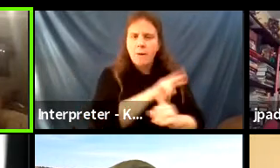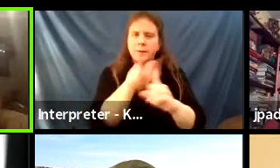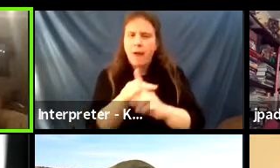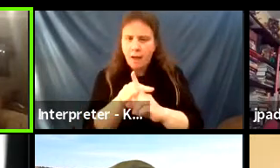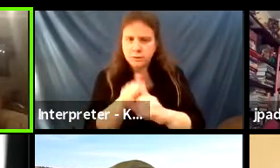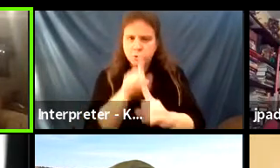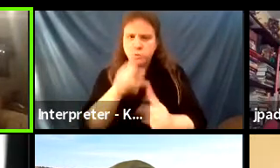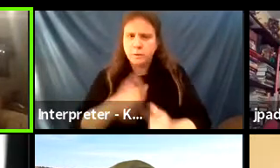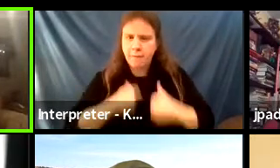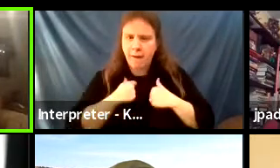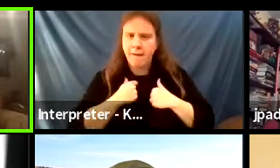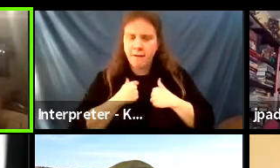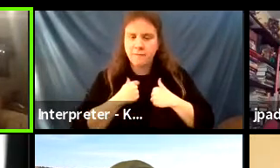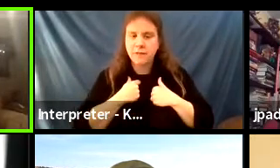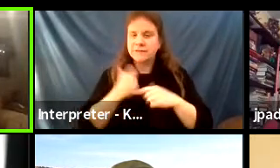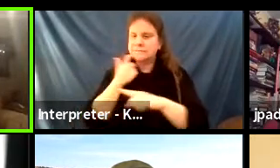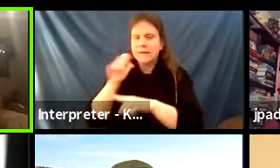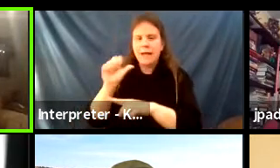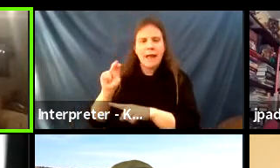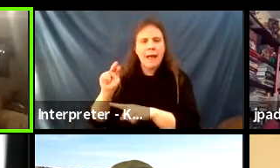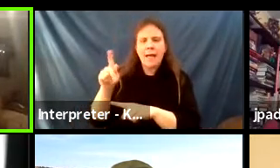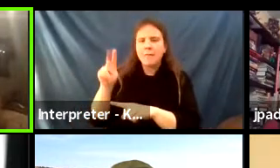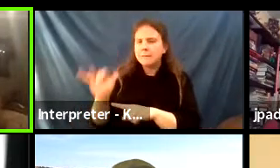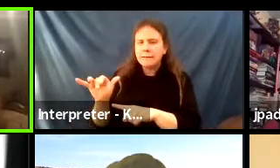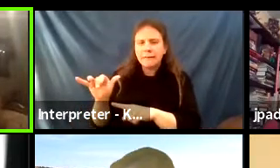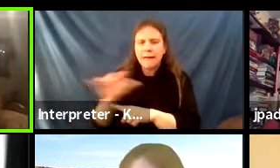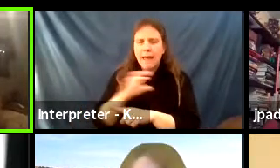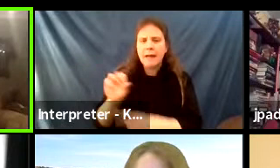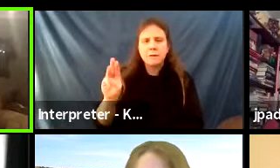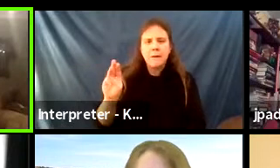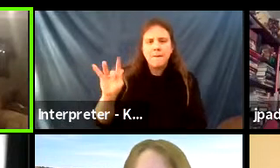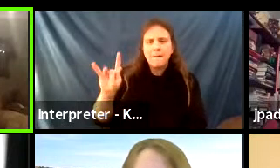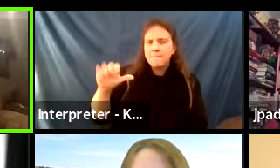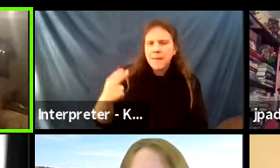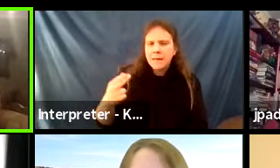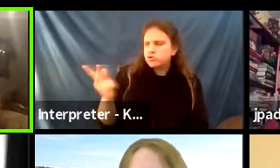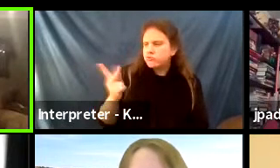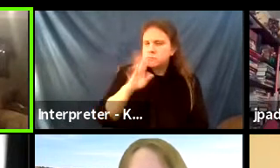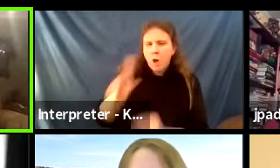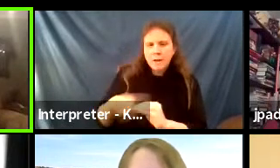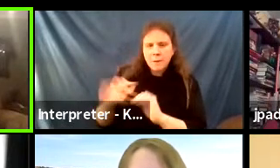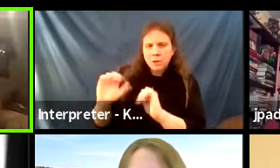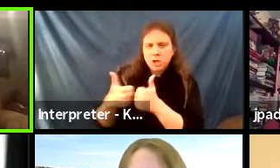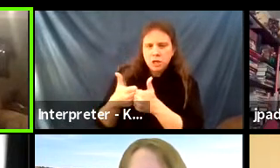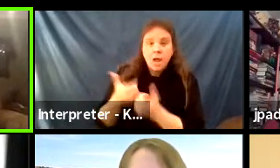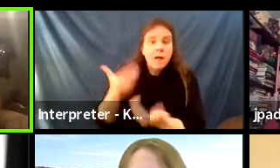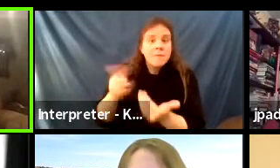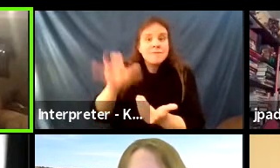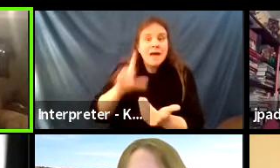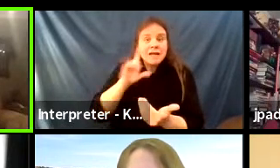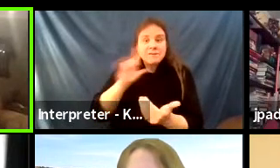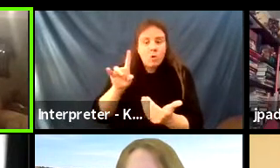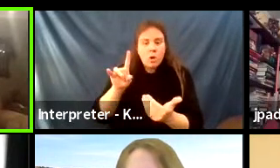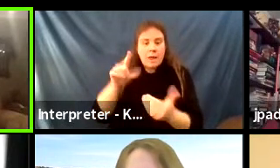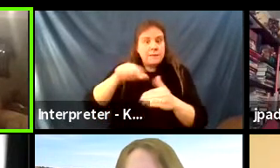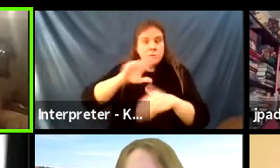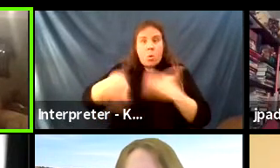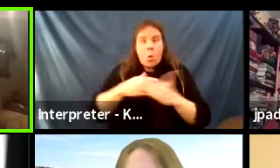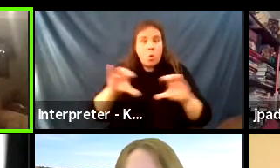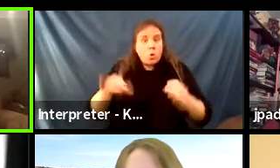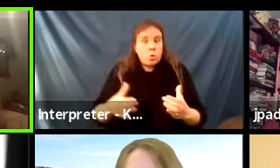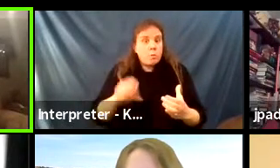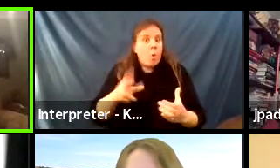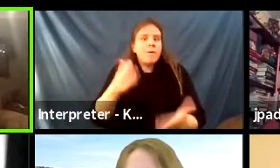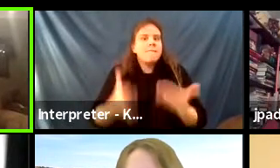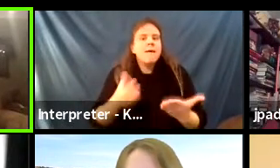the challenges that Mitch was just raising. And I don't know whether that's for this whole group or maybe it's about just being briefed on the